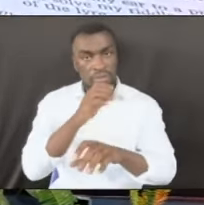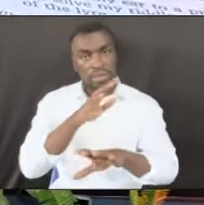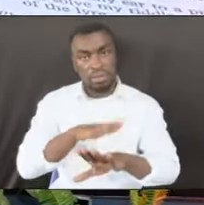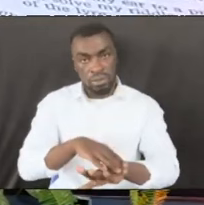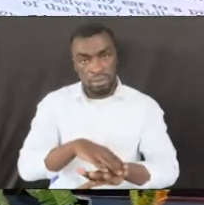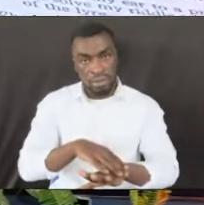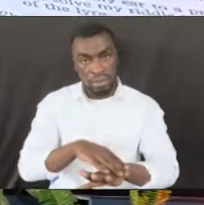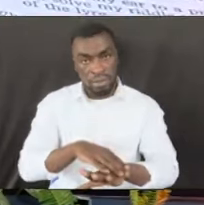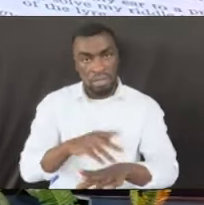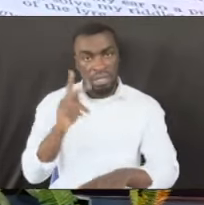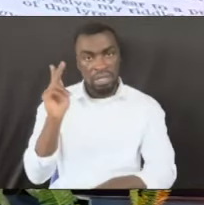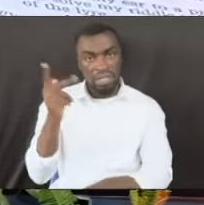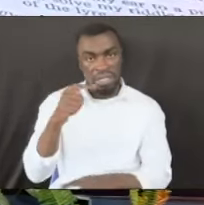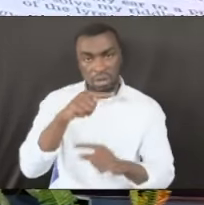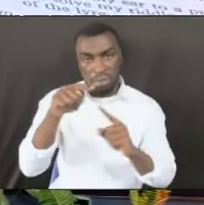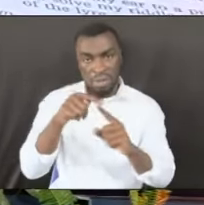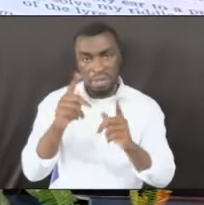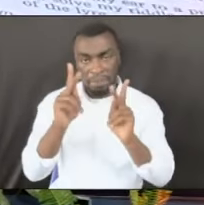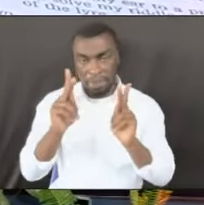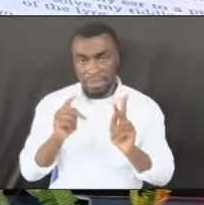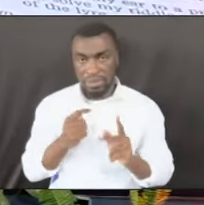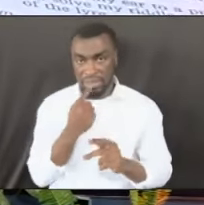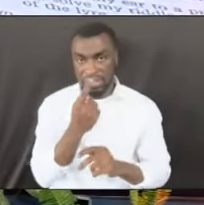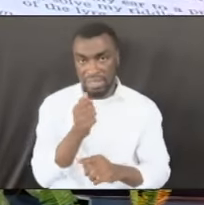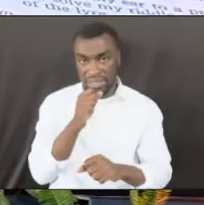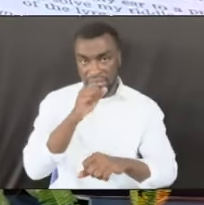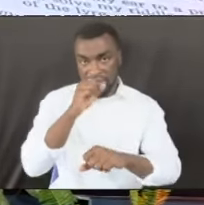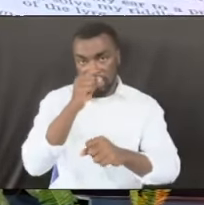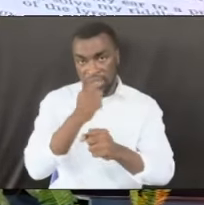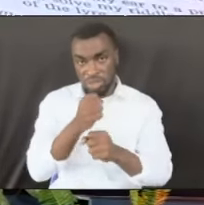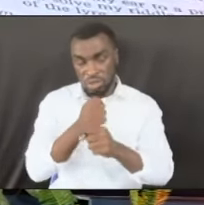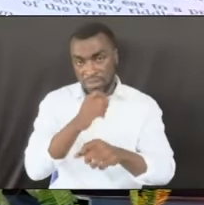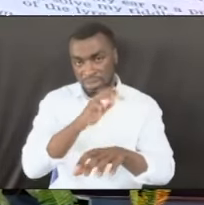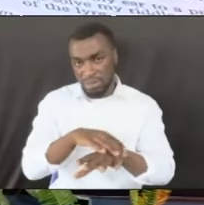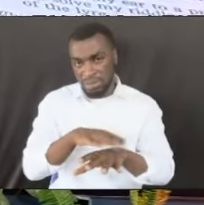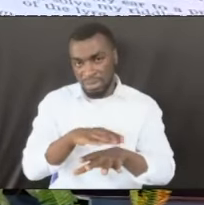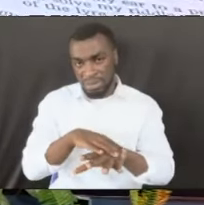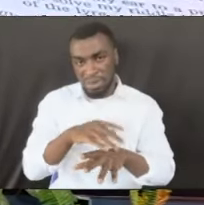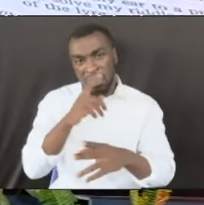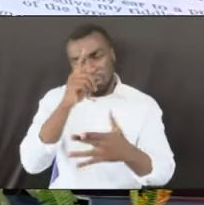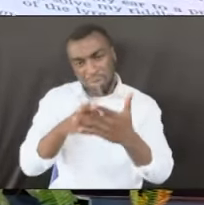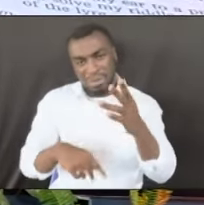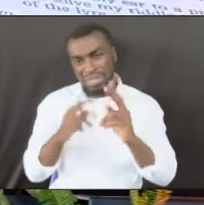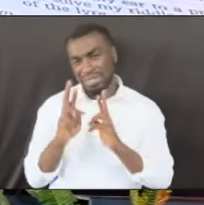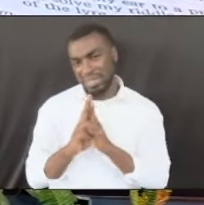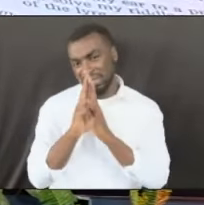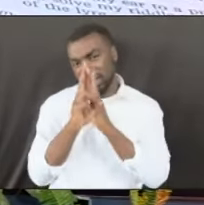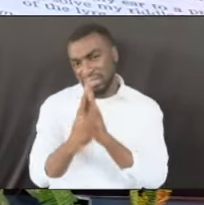In Kenya, when somebody says the job is good, what are the implications?